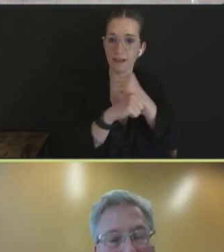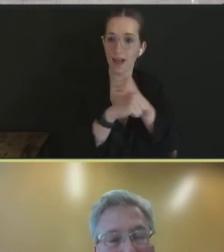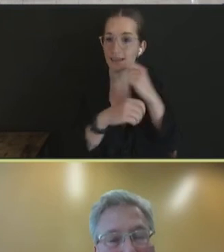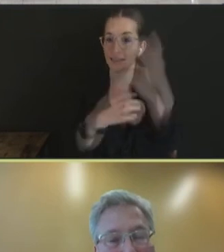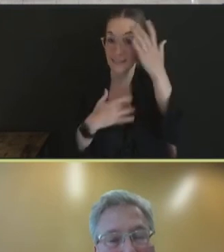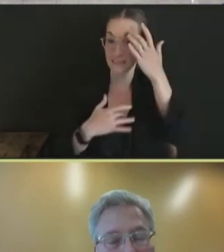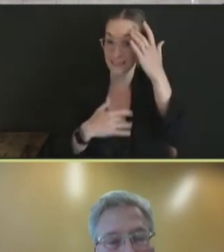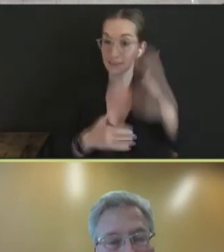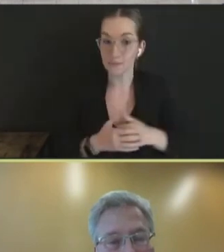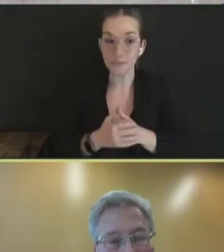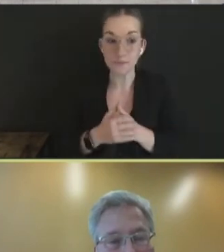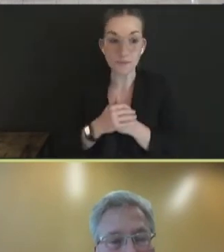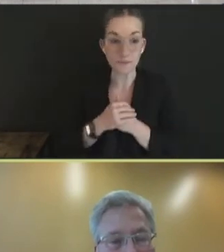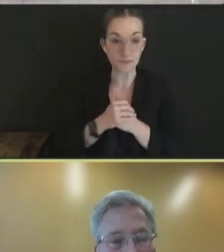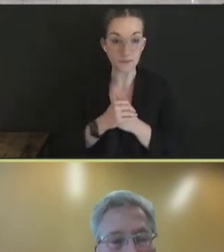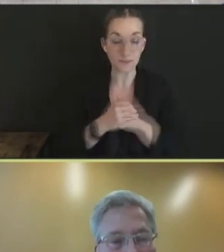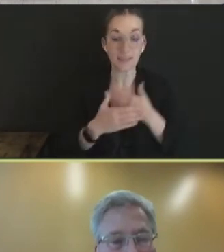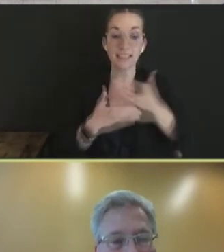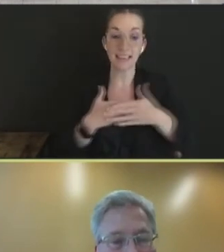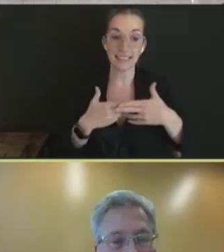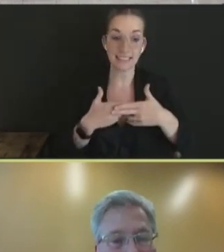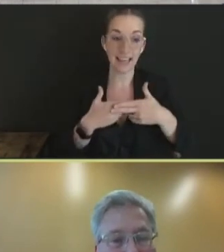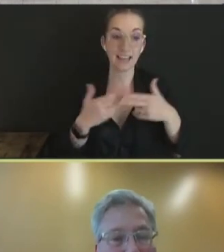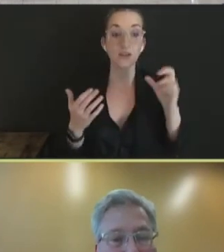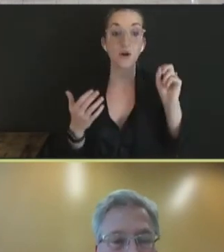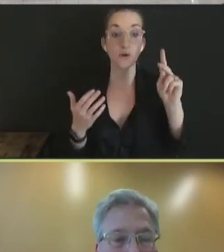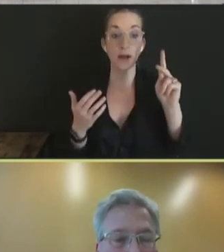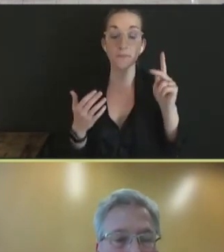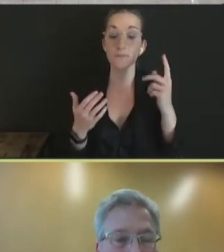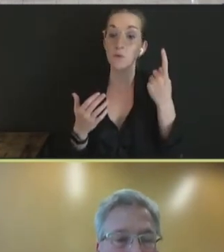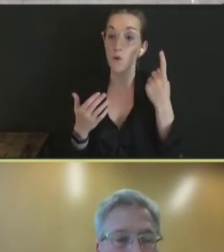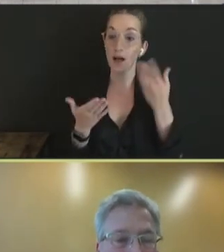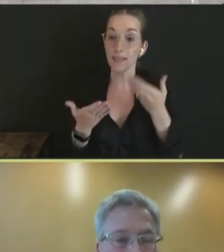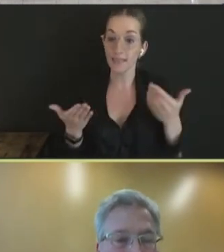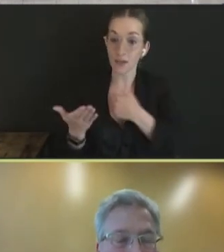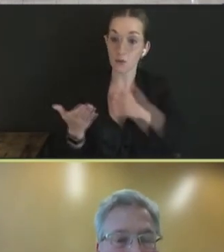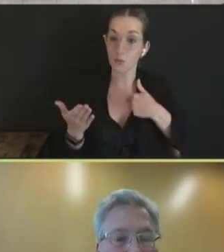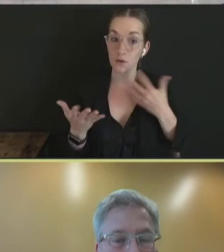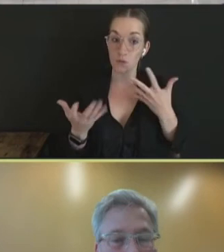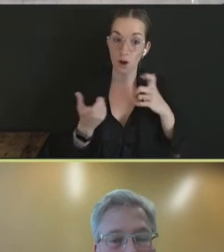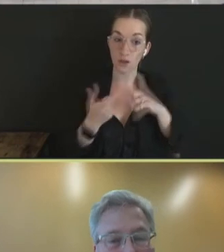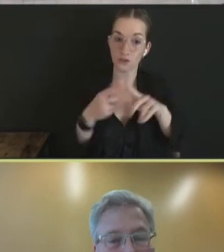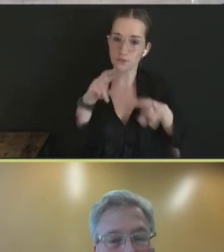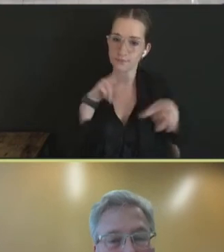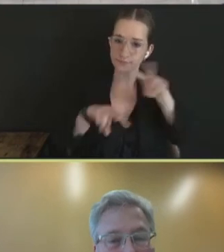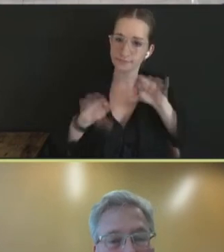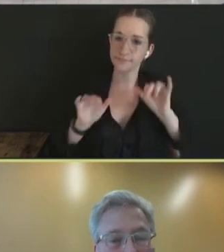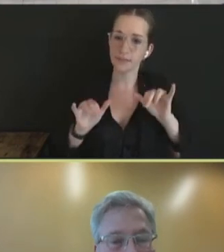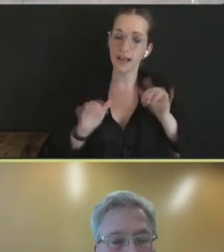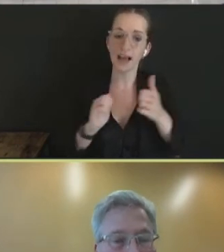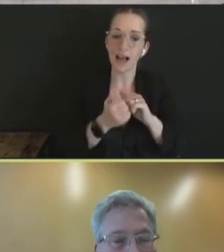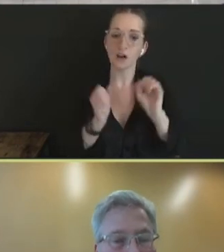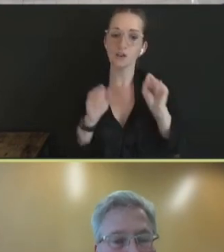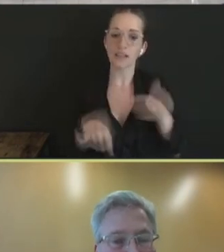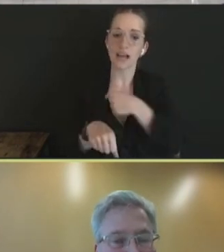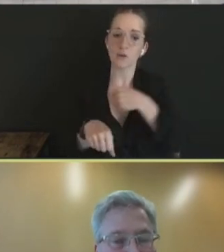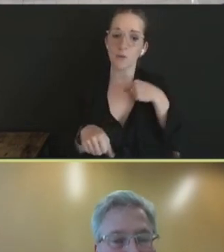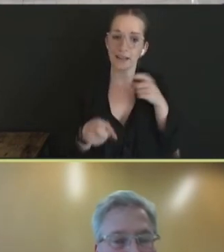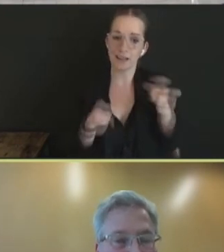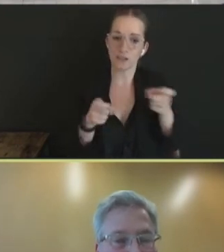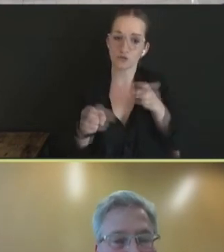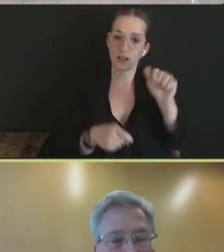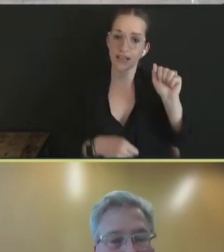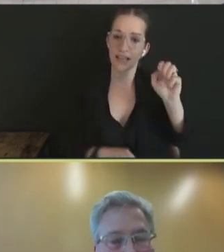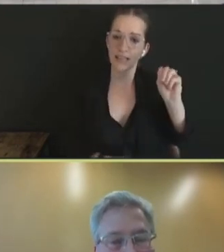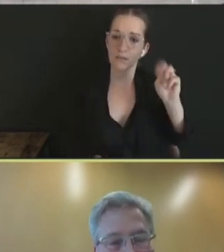And within Welcome, one thing that we wanted to look at is how can we look at controlling AMR through